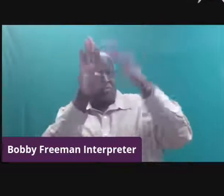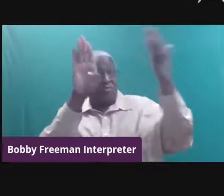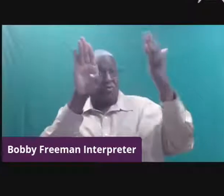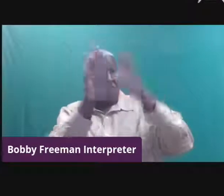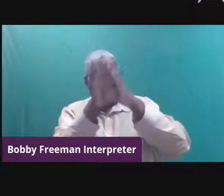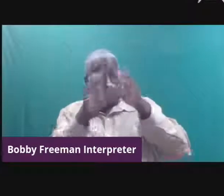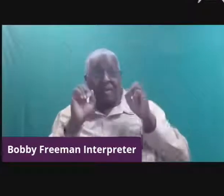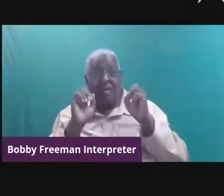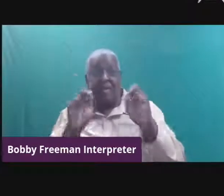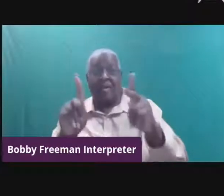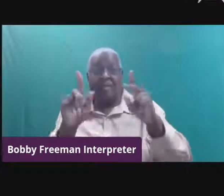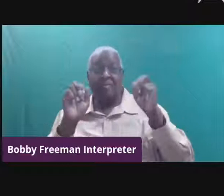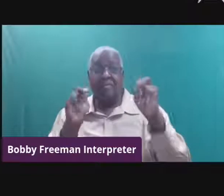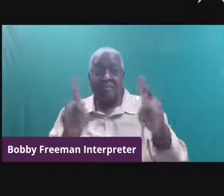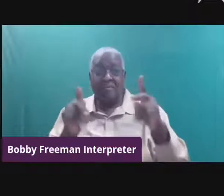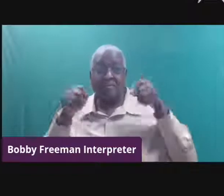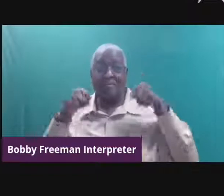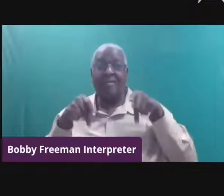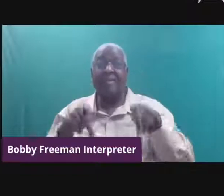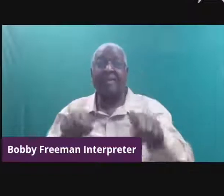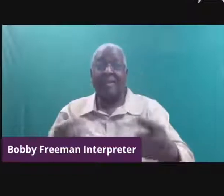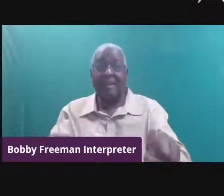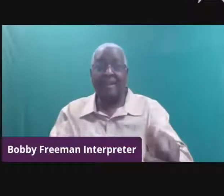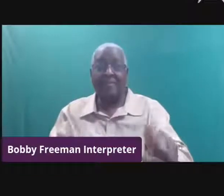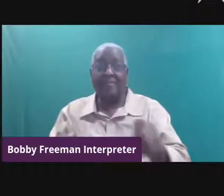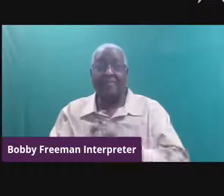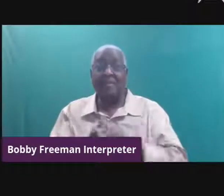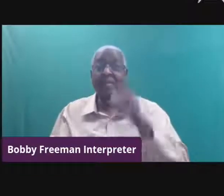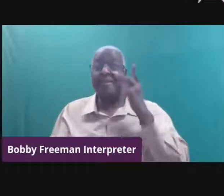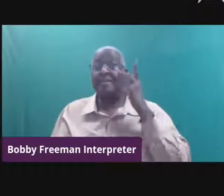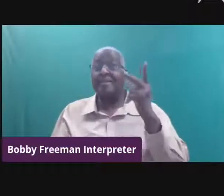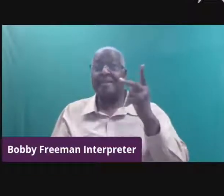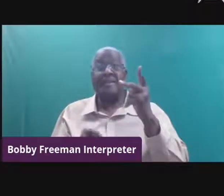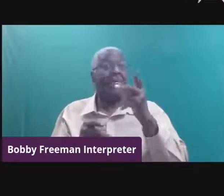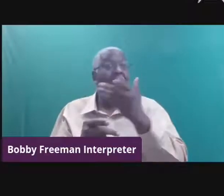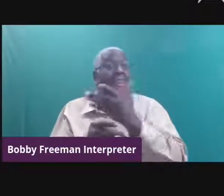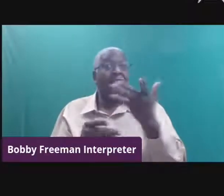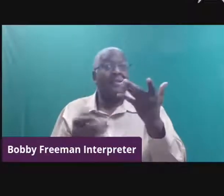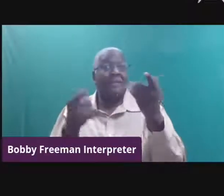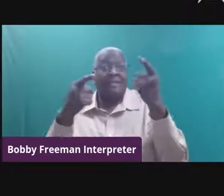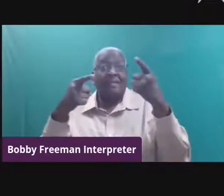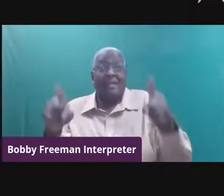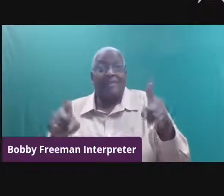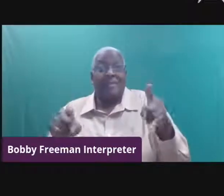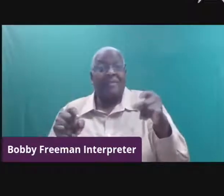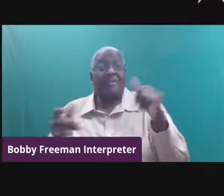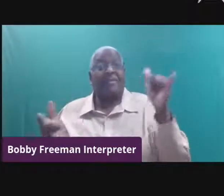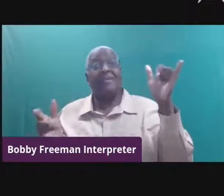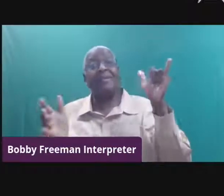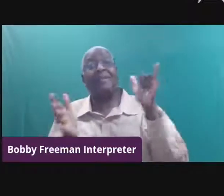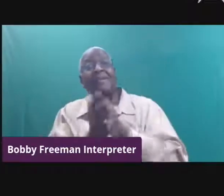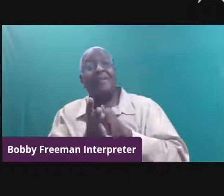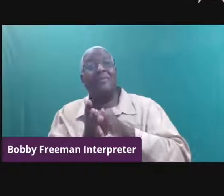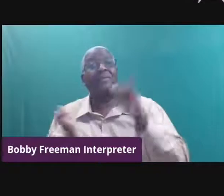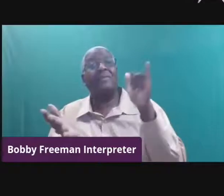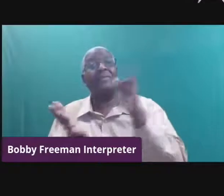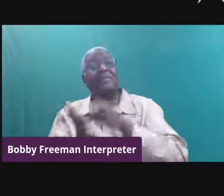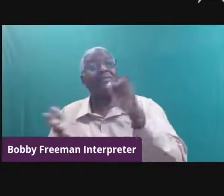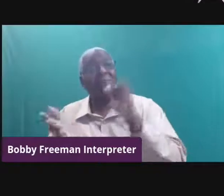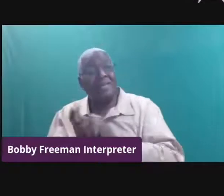things happen that seemed impossible? God is the keeper, woo,